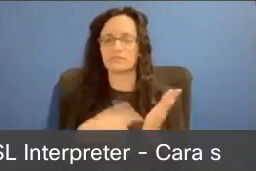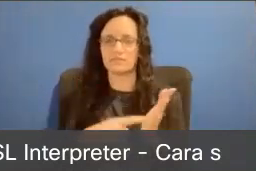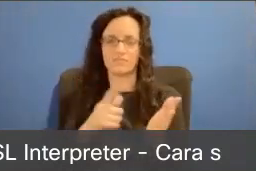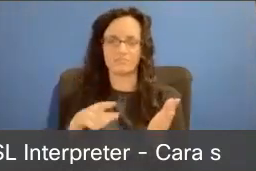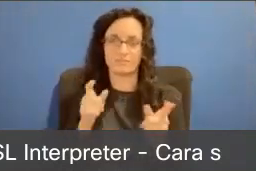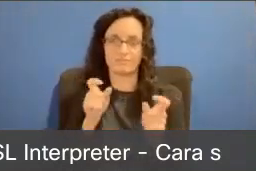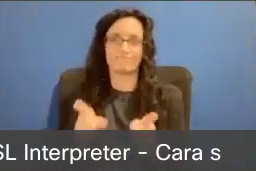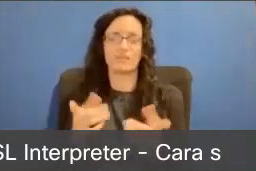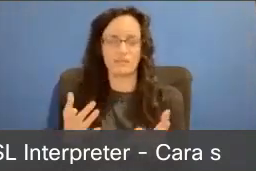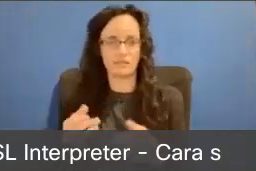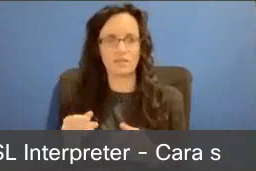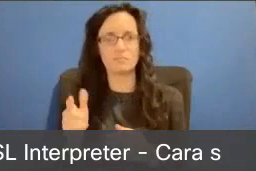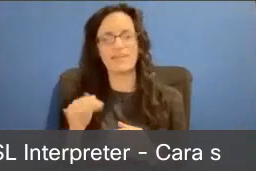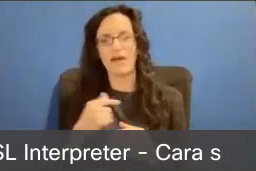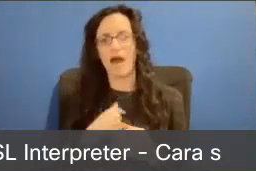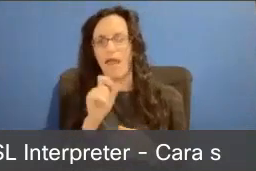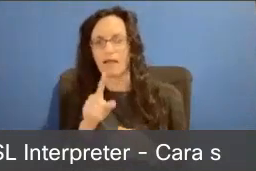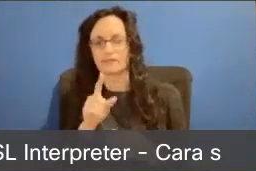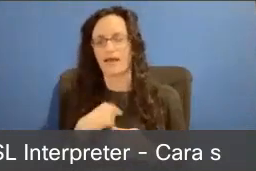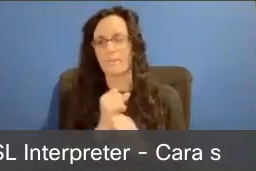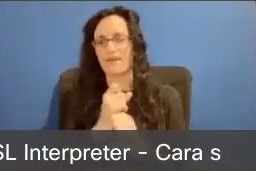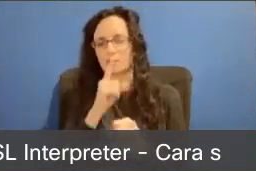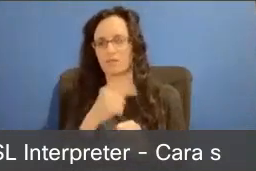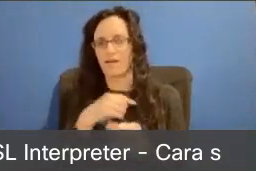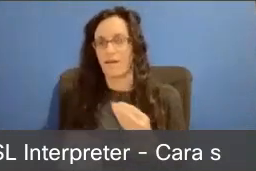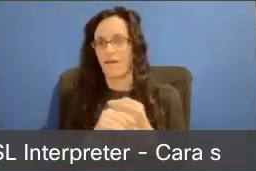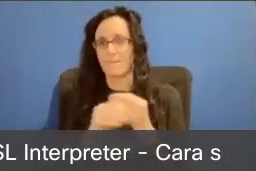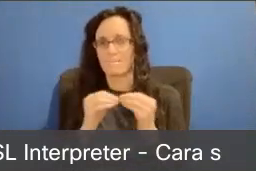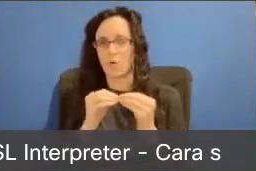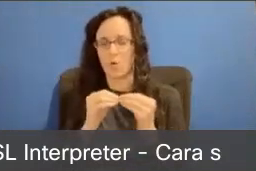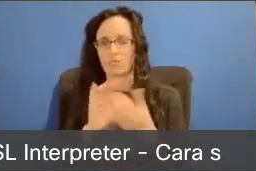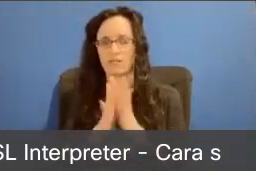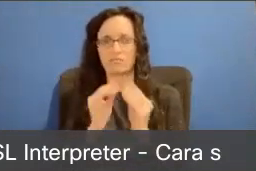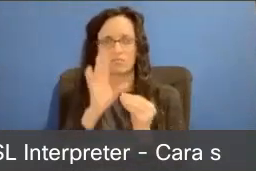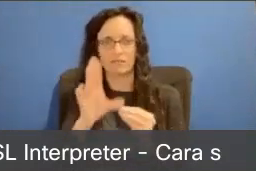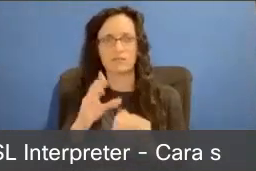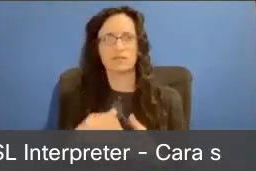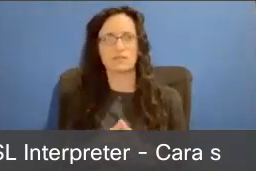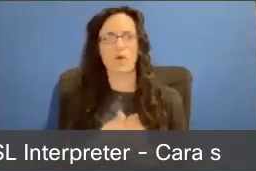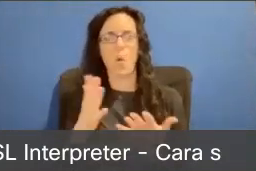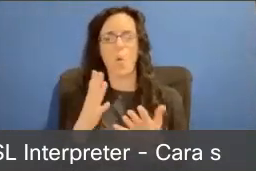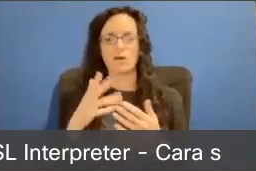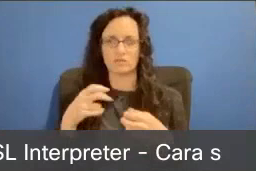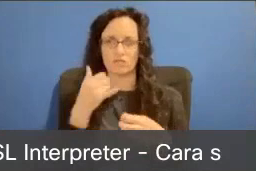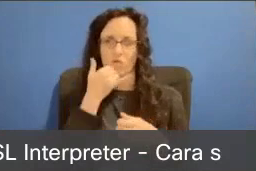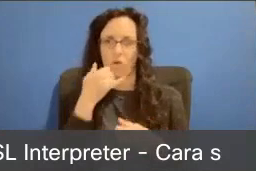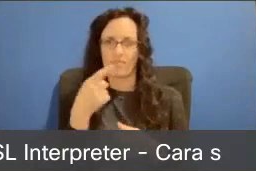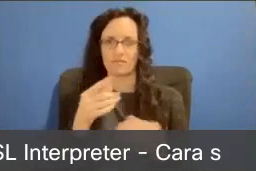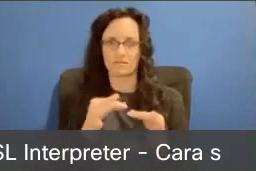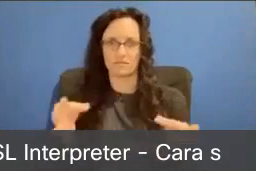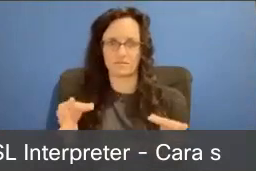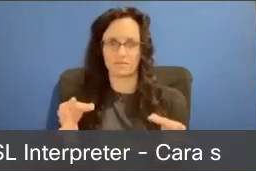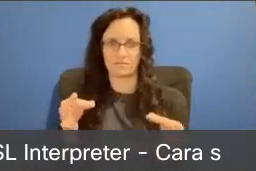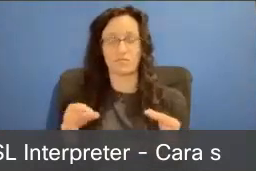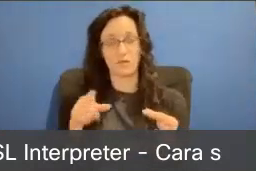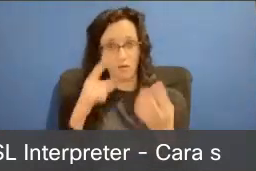But if I do ask this, I make sure I go further and ask it more directly. What might be the problem with a question like, have you